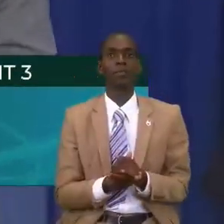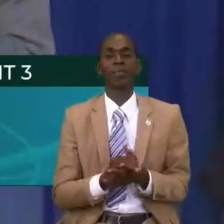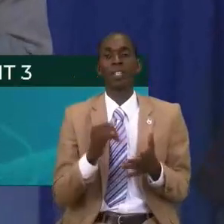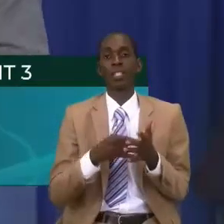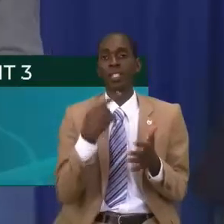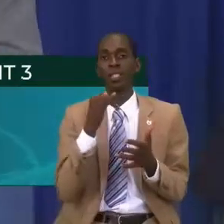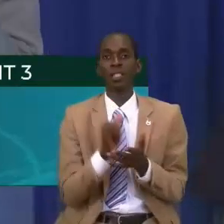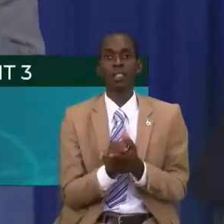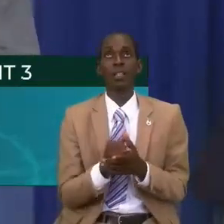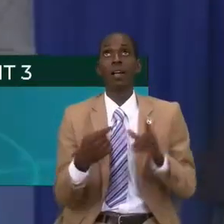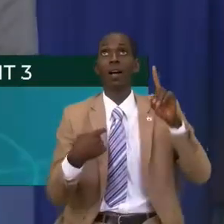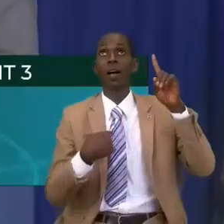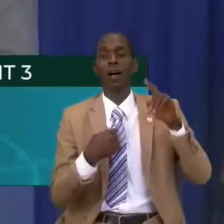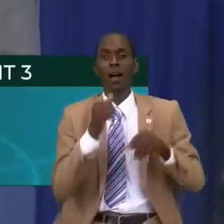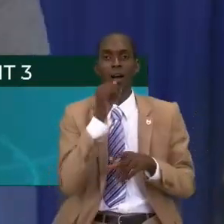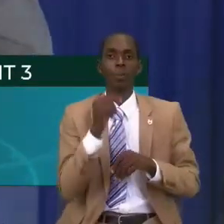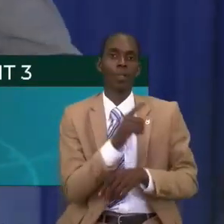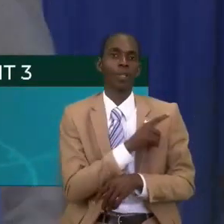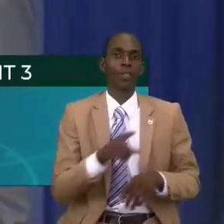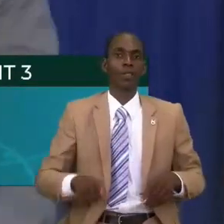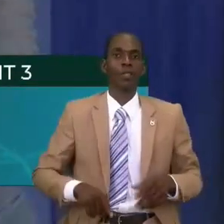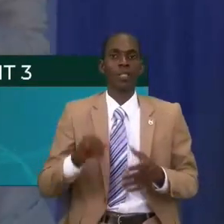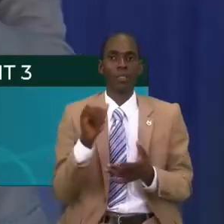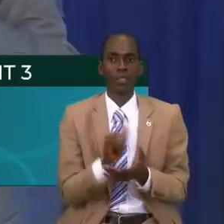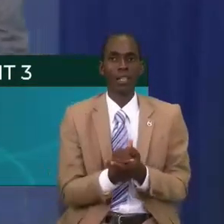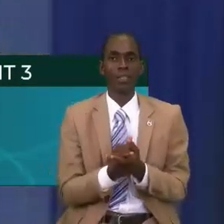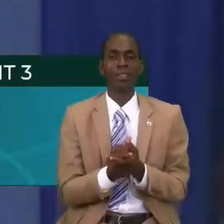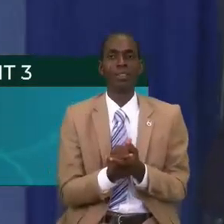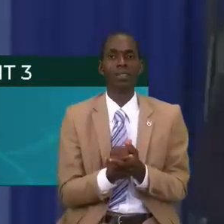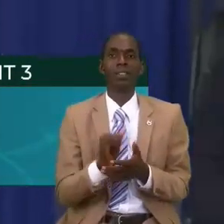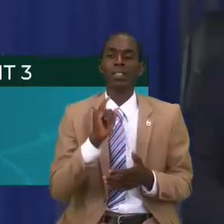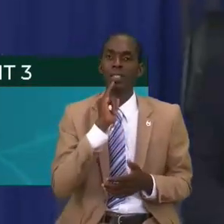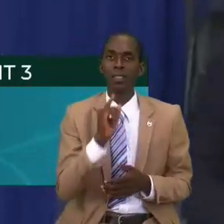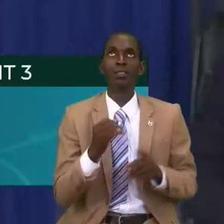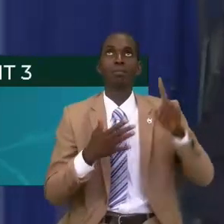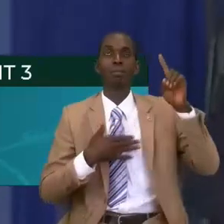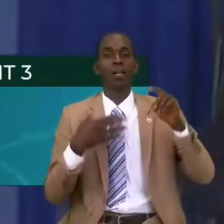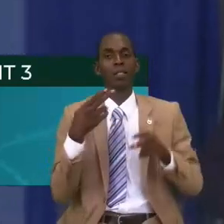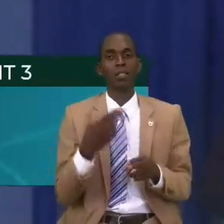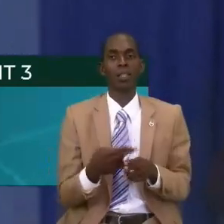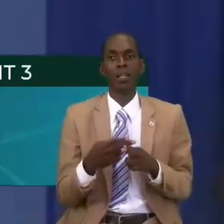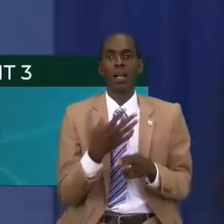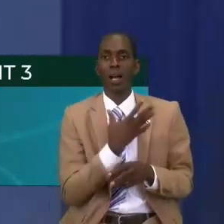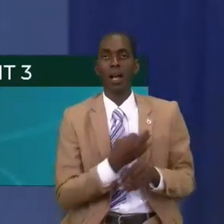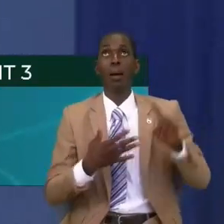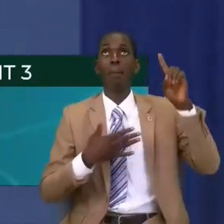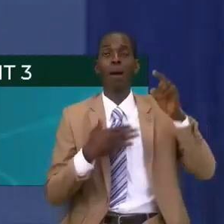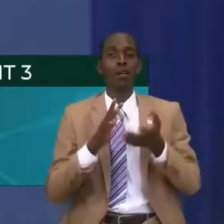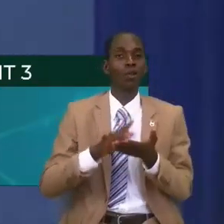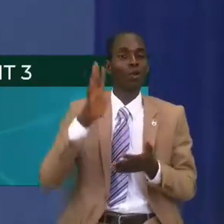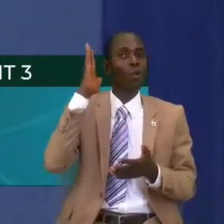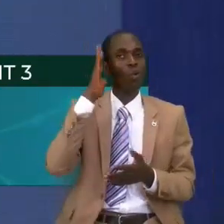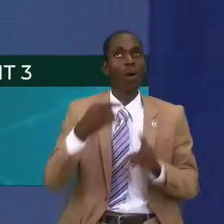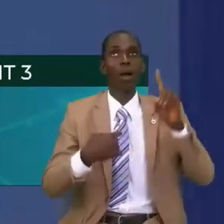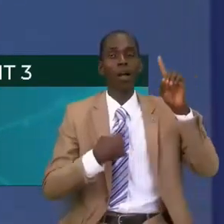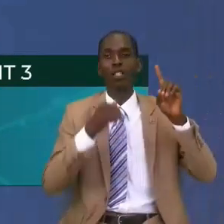that is my name, and my glory will I not give to another, neither my praise